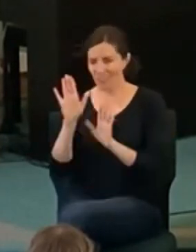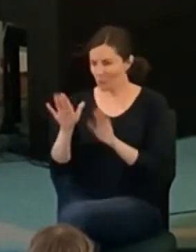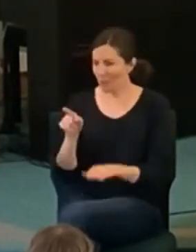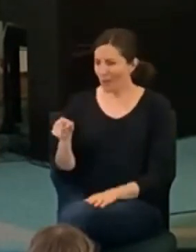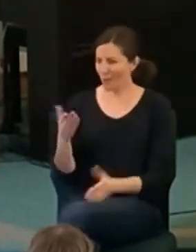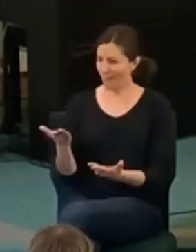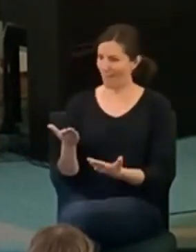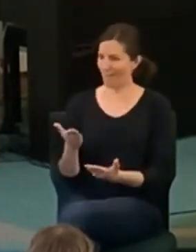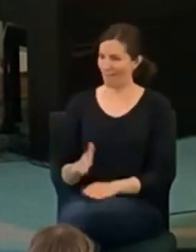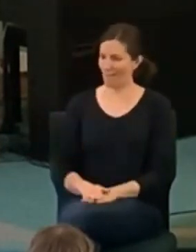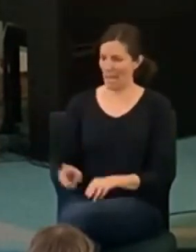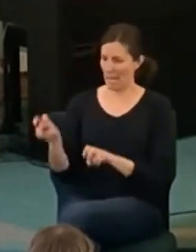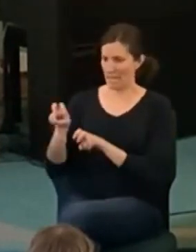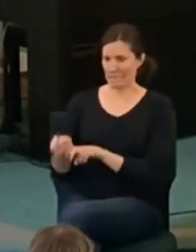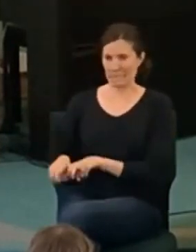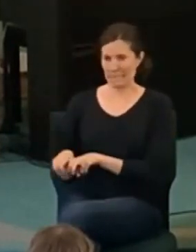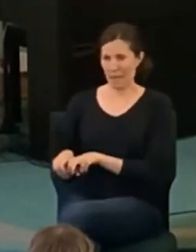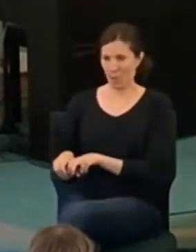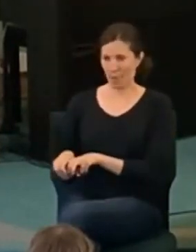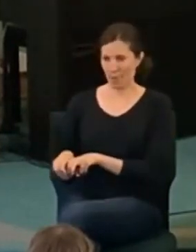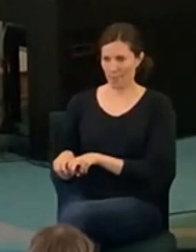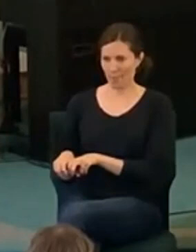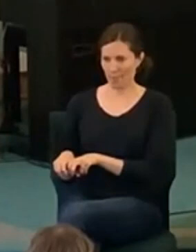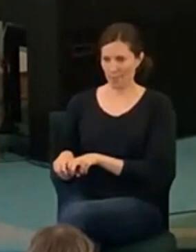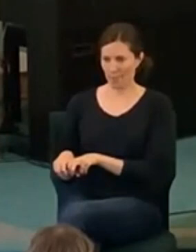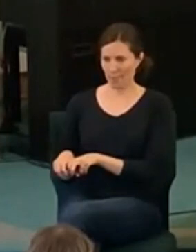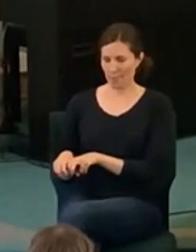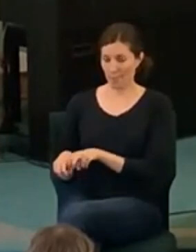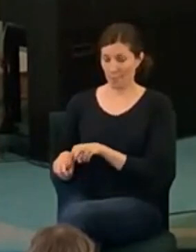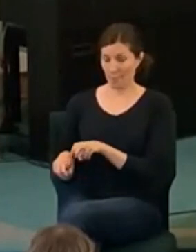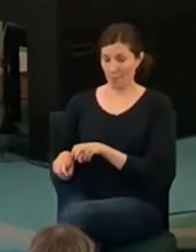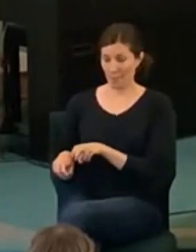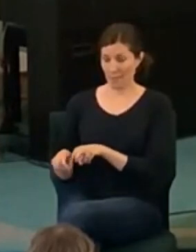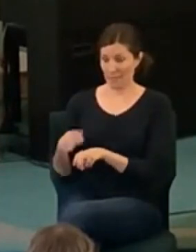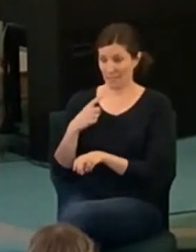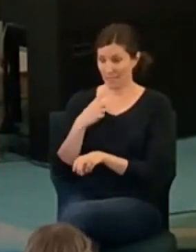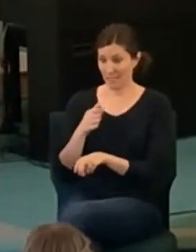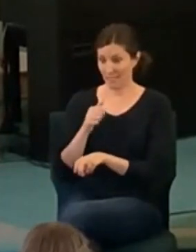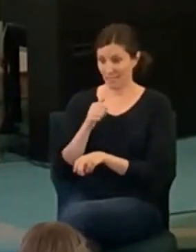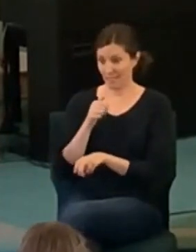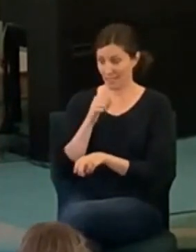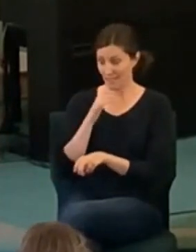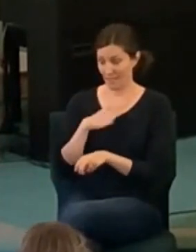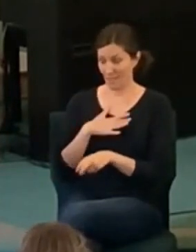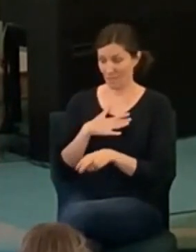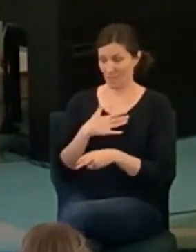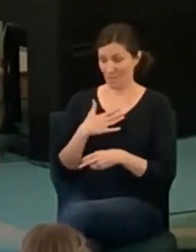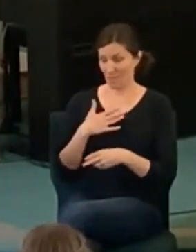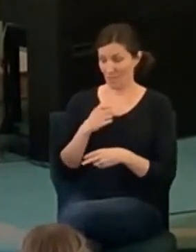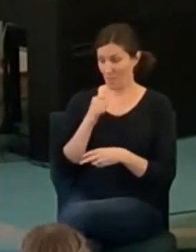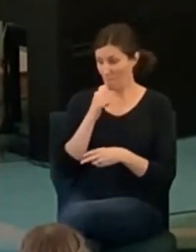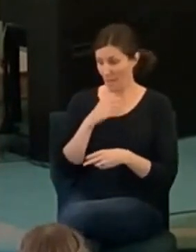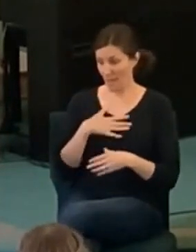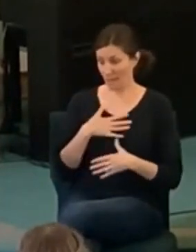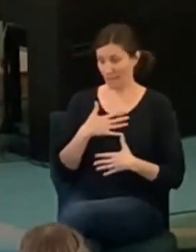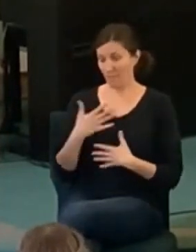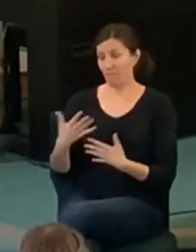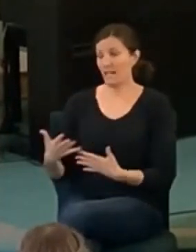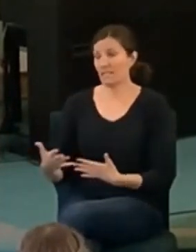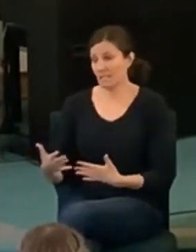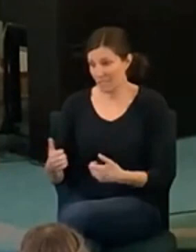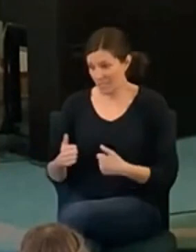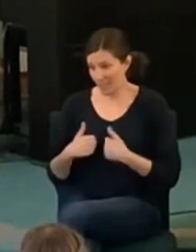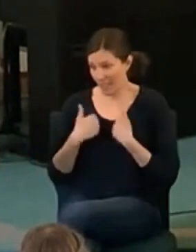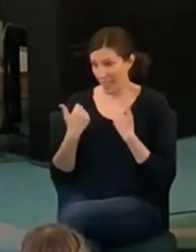high and drugged out, but he goes and he sits in the back row, and he tells a story. Some guy walks up to him when he